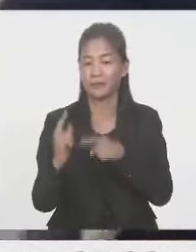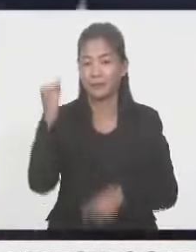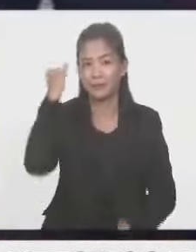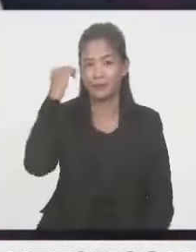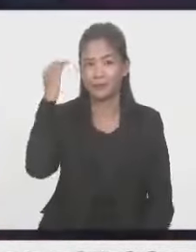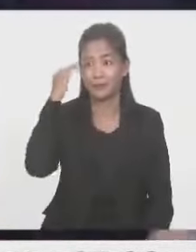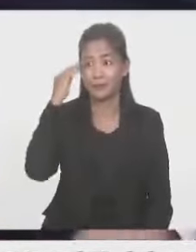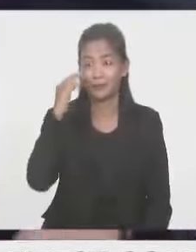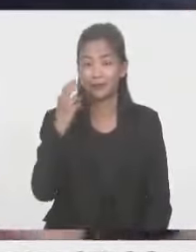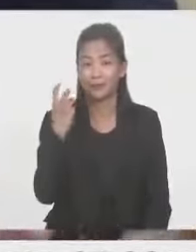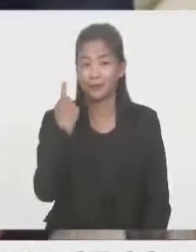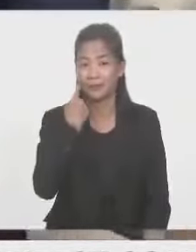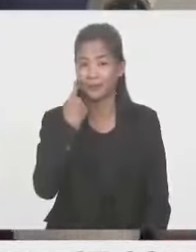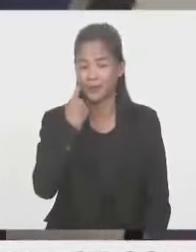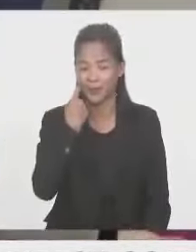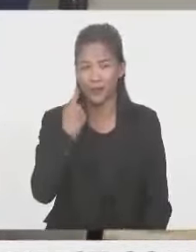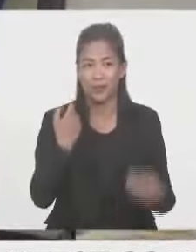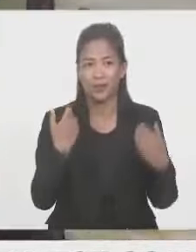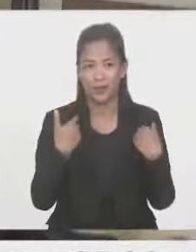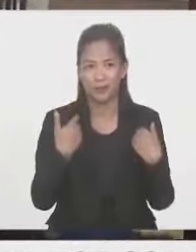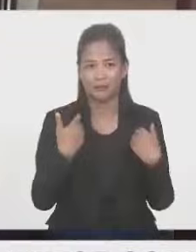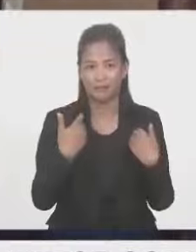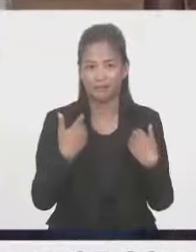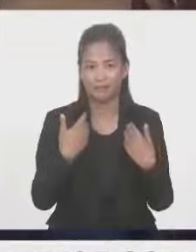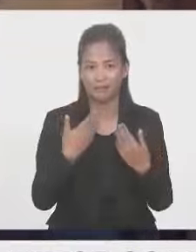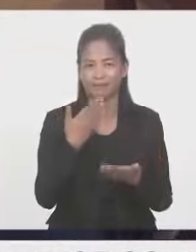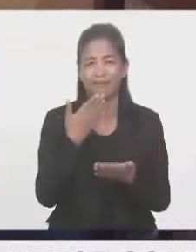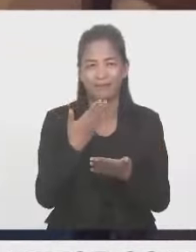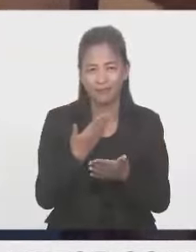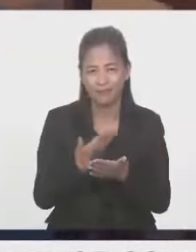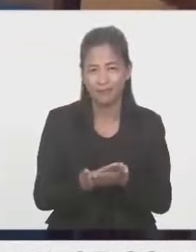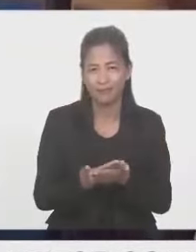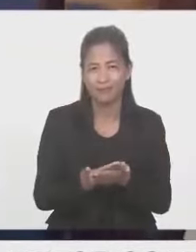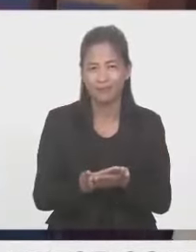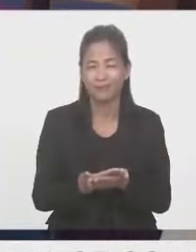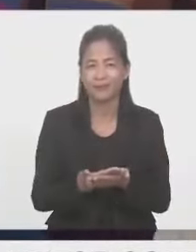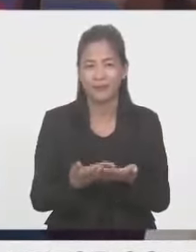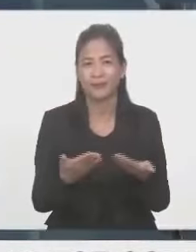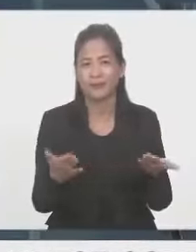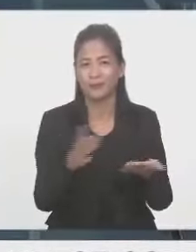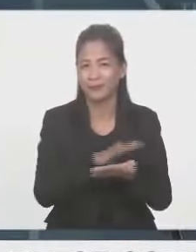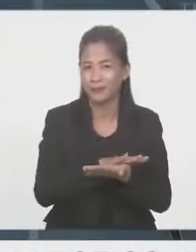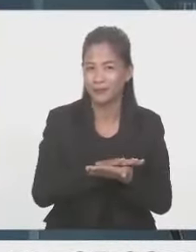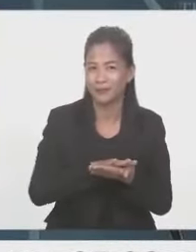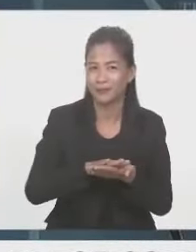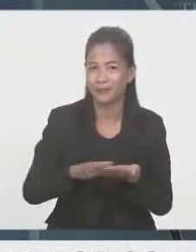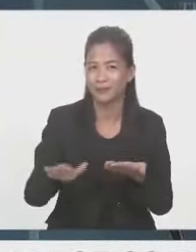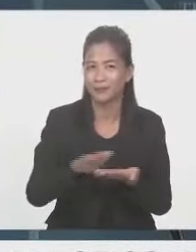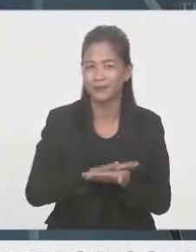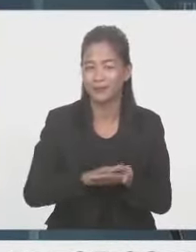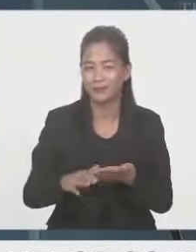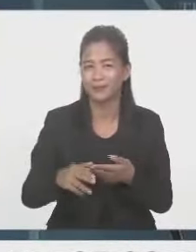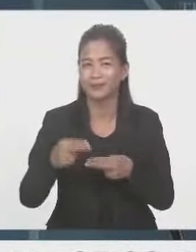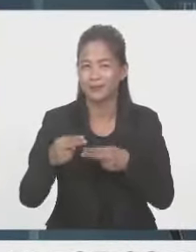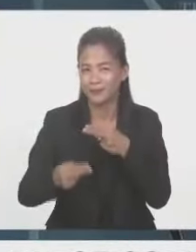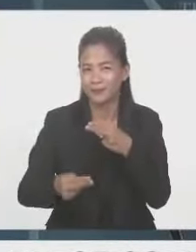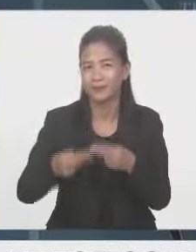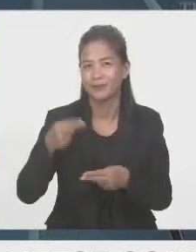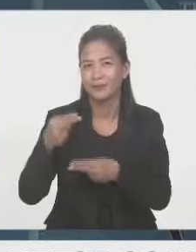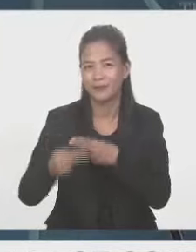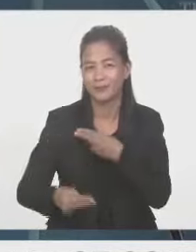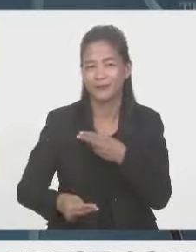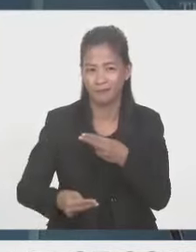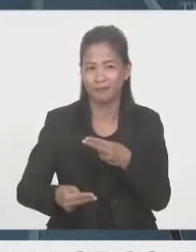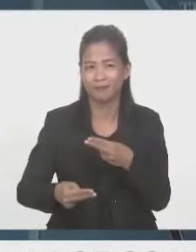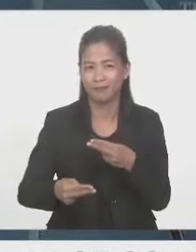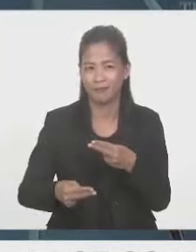Oval Office ay naging very cordial, very gracious, at substantive. It was indeed very cordial, very